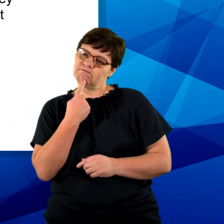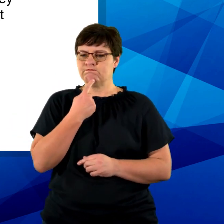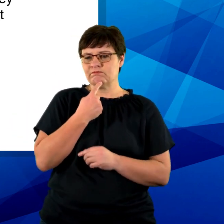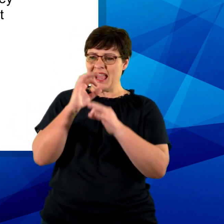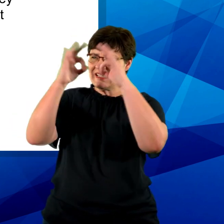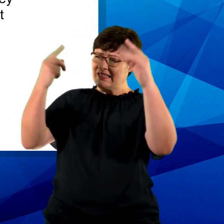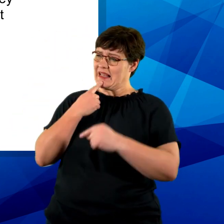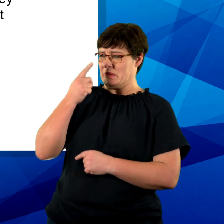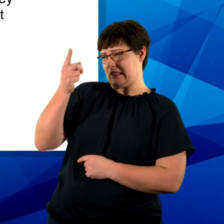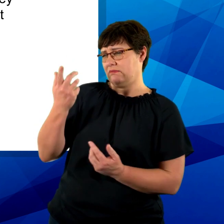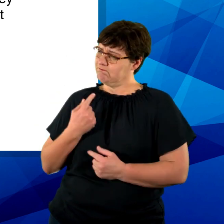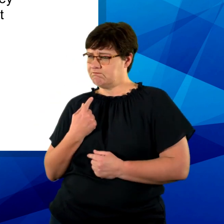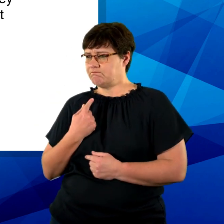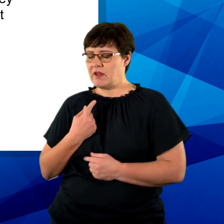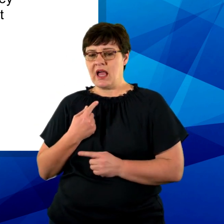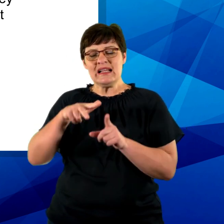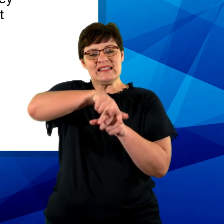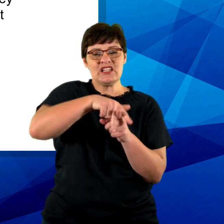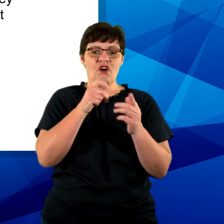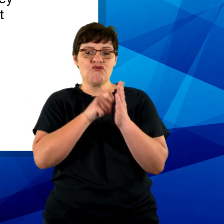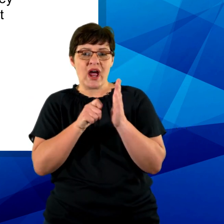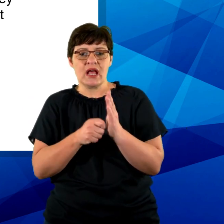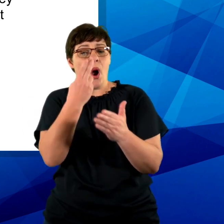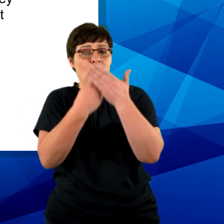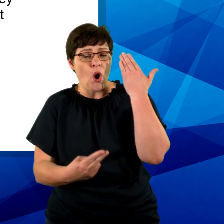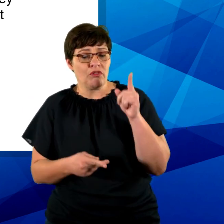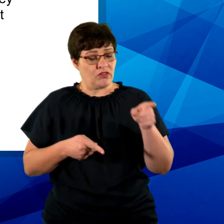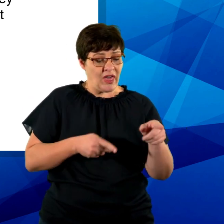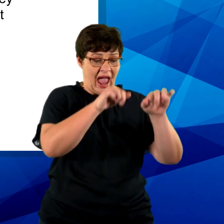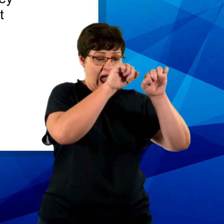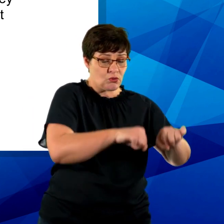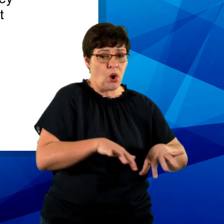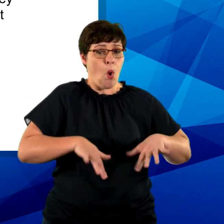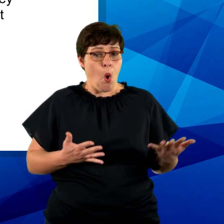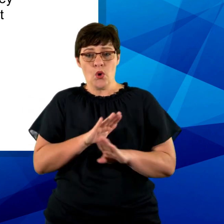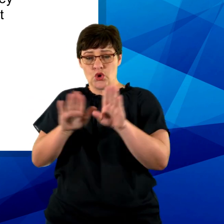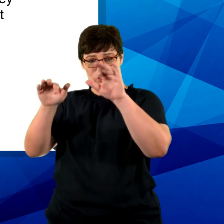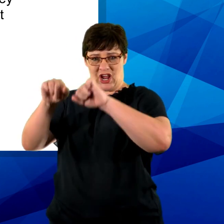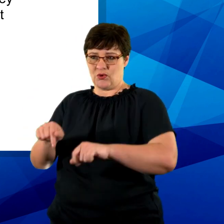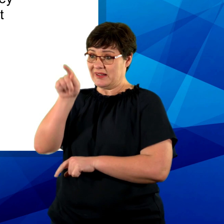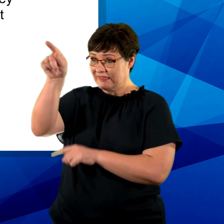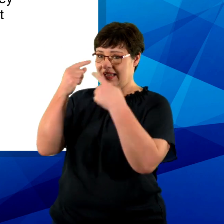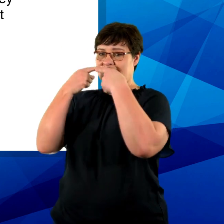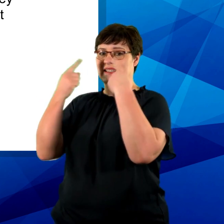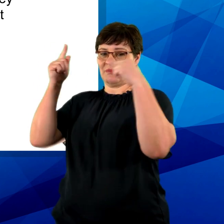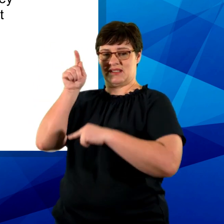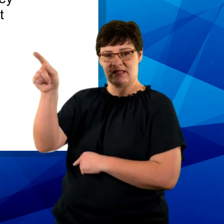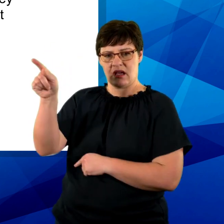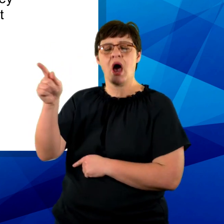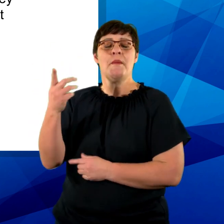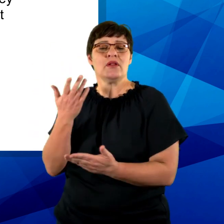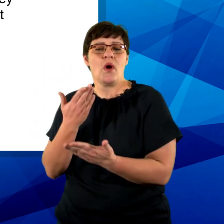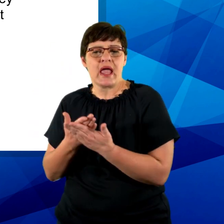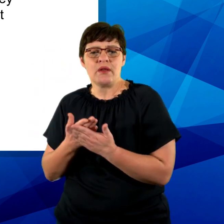a statement. Although tentative writing can be used both to agree and disagree with a statement, they are useful when you